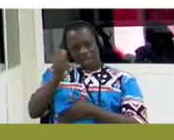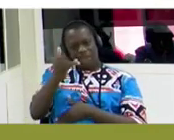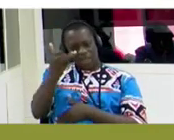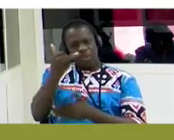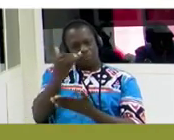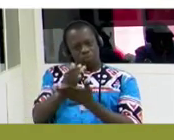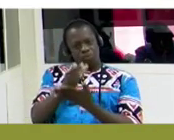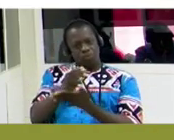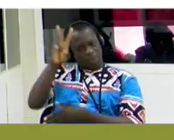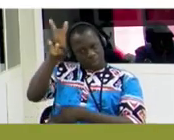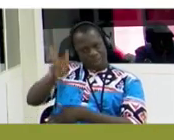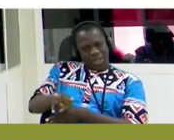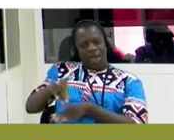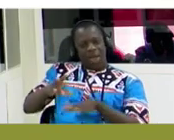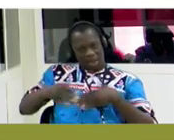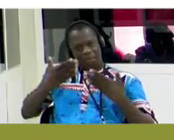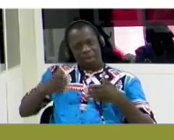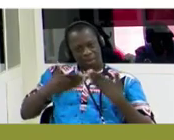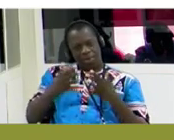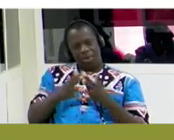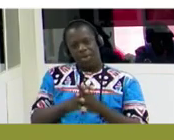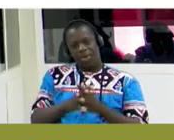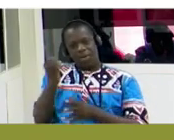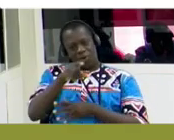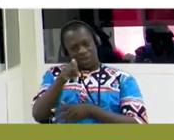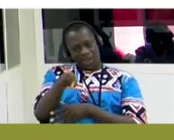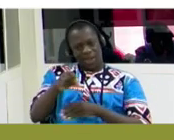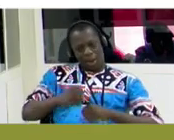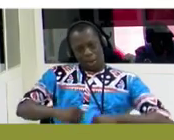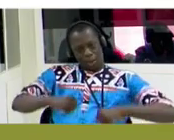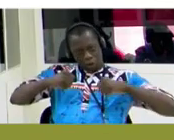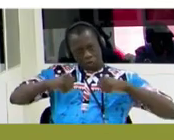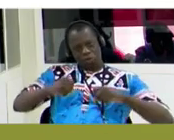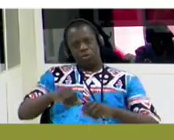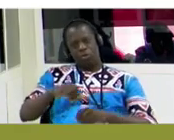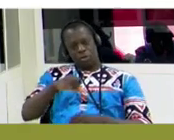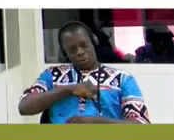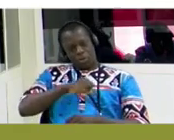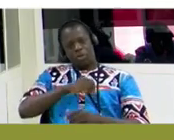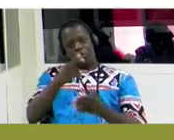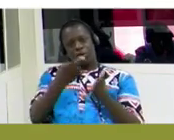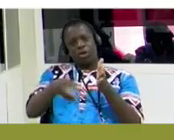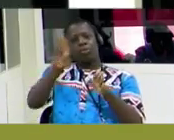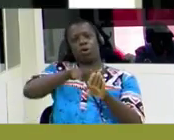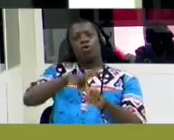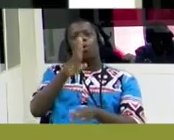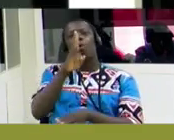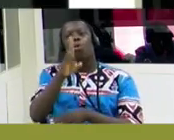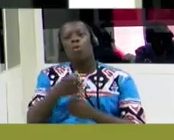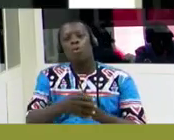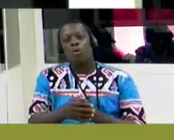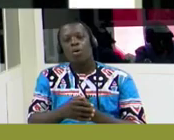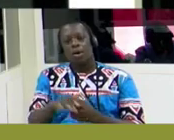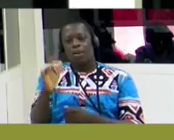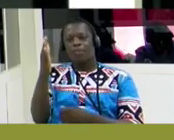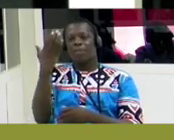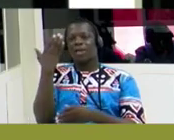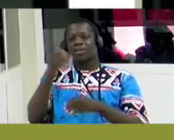Of course. He looked happy. Because he was the boss who is supposed to report. Report to who? To the then